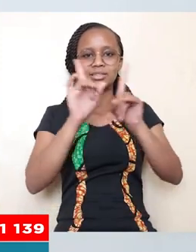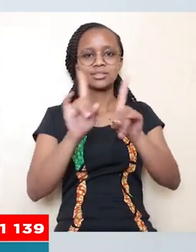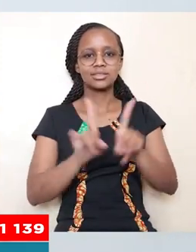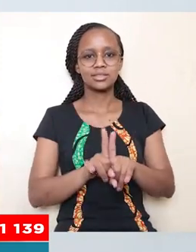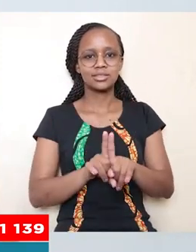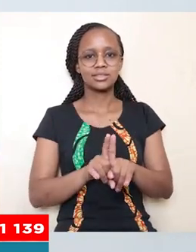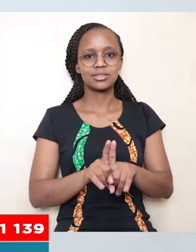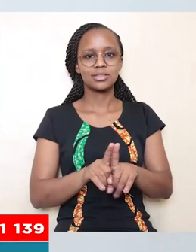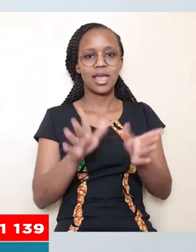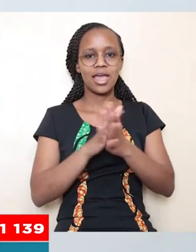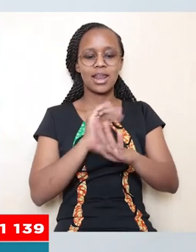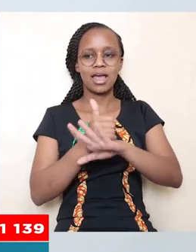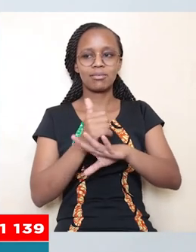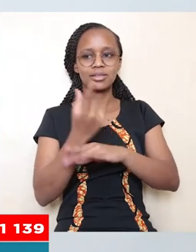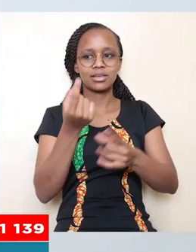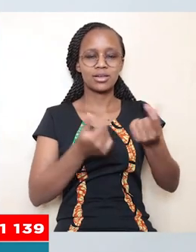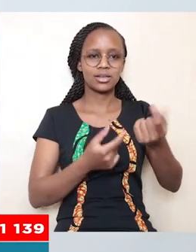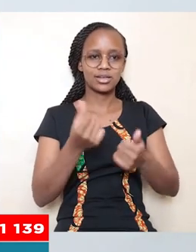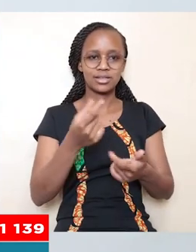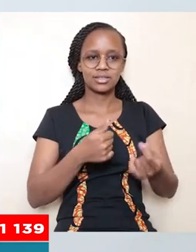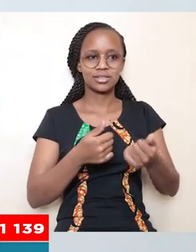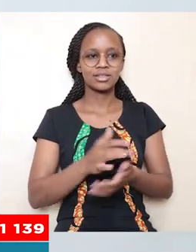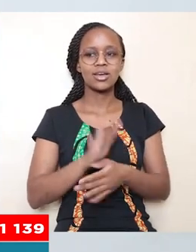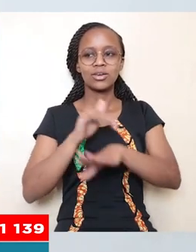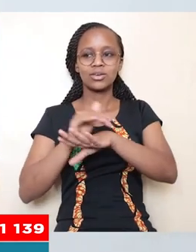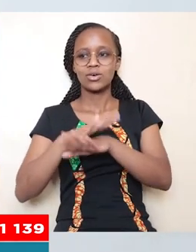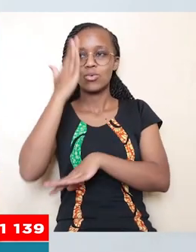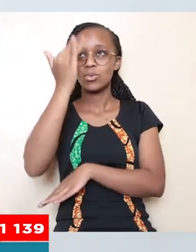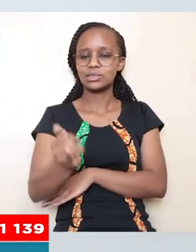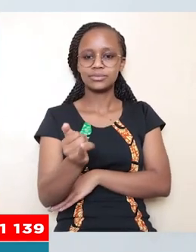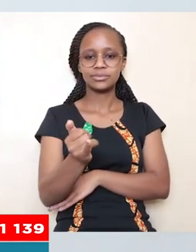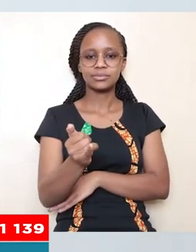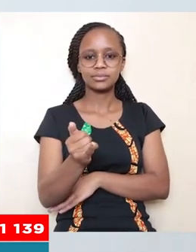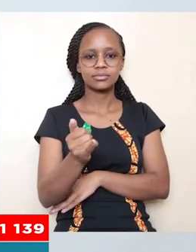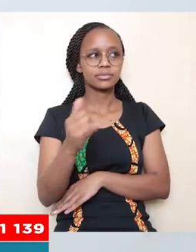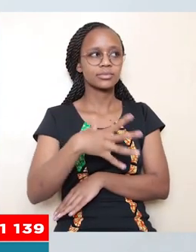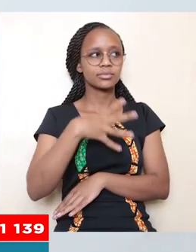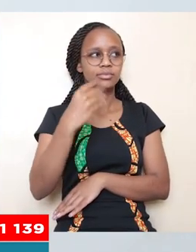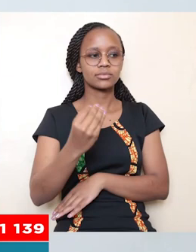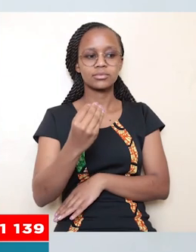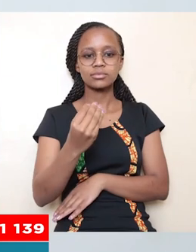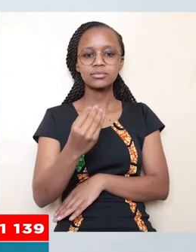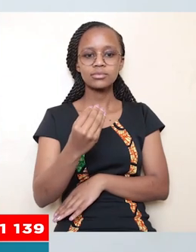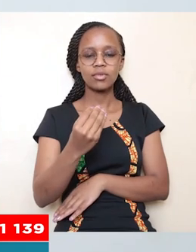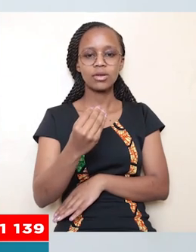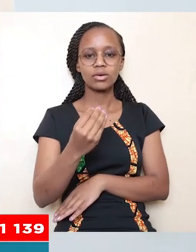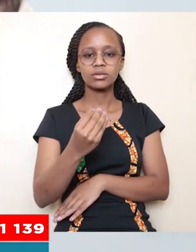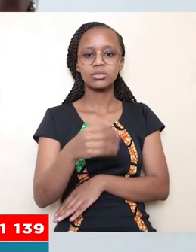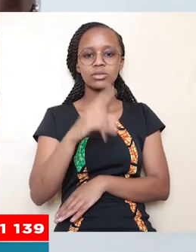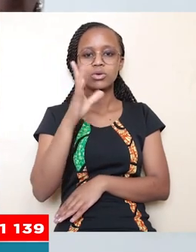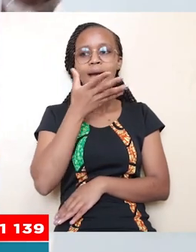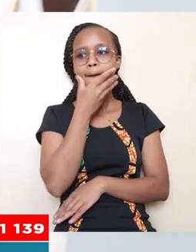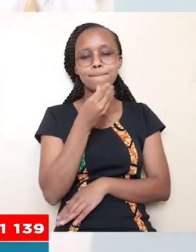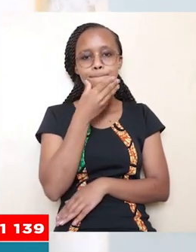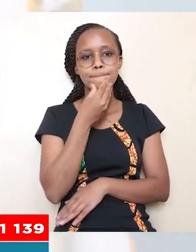Na tumatusikiasi. God is good. Ni vizuri because utabebwa hapa, maybe because you are a